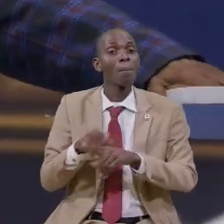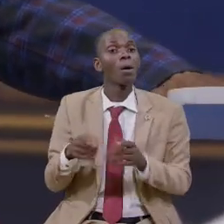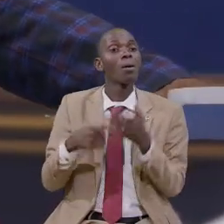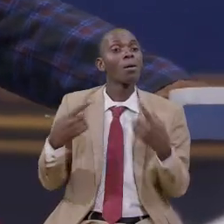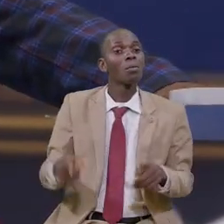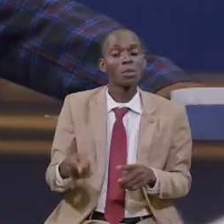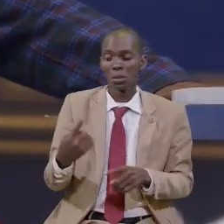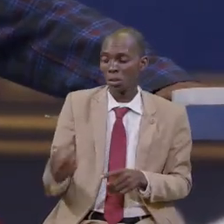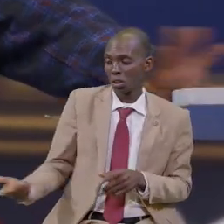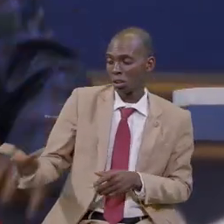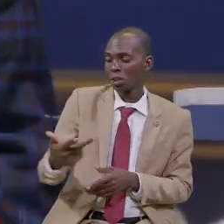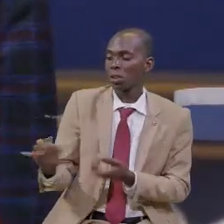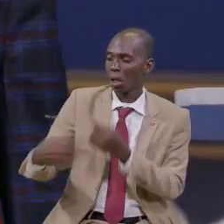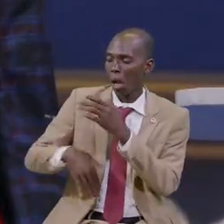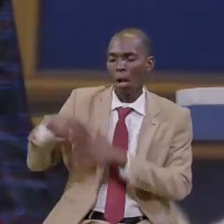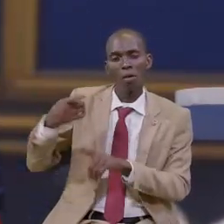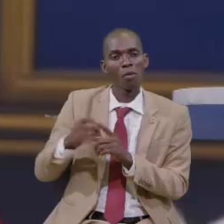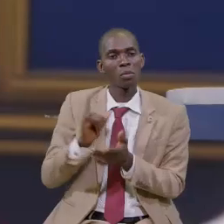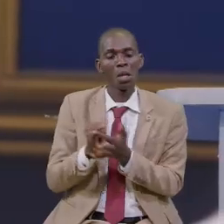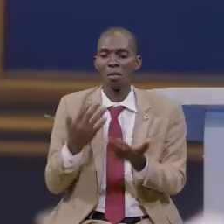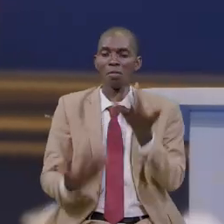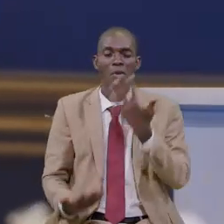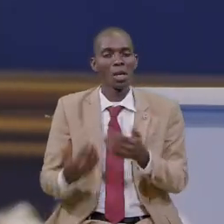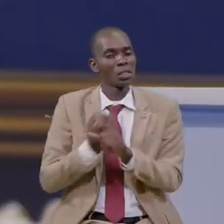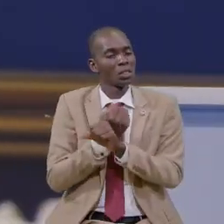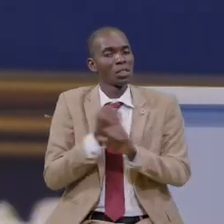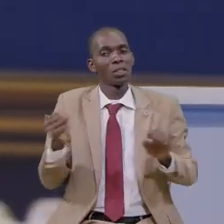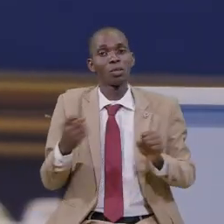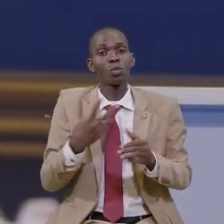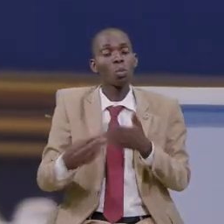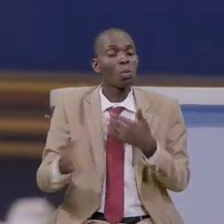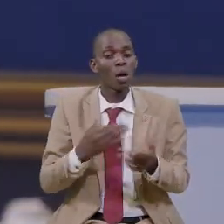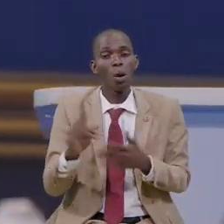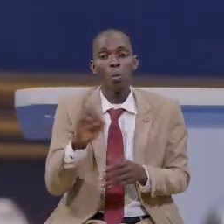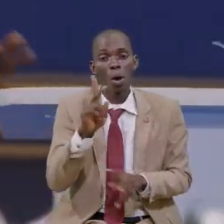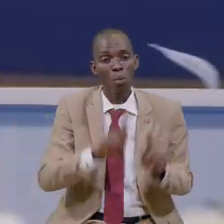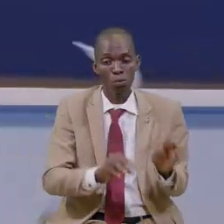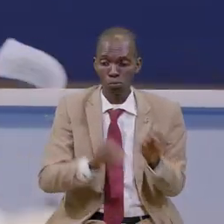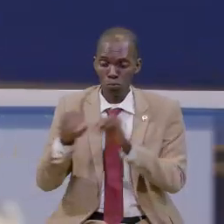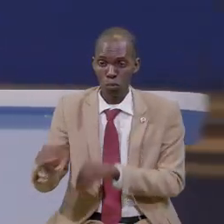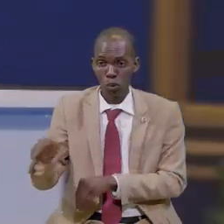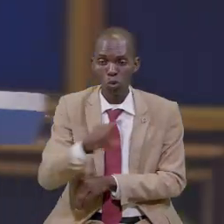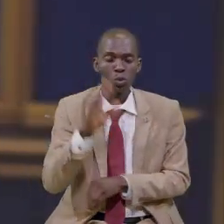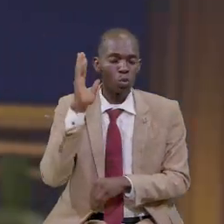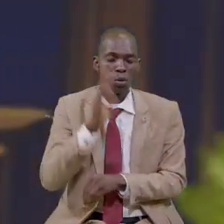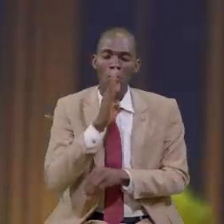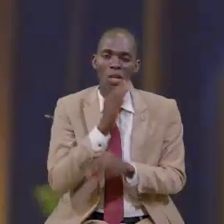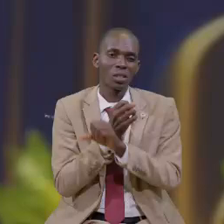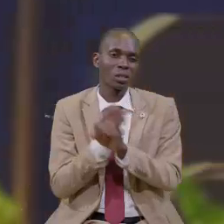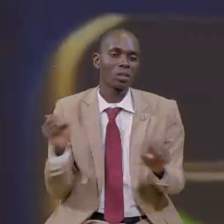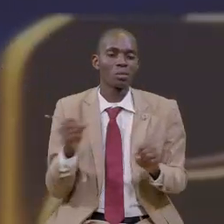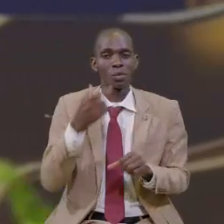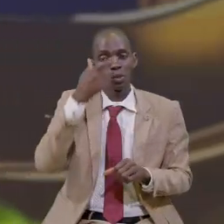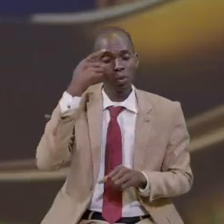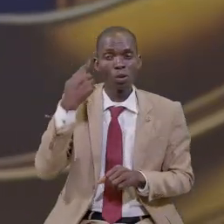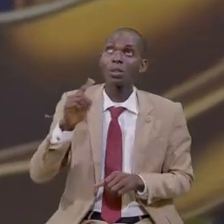furnace. And no matter where they put you, you will come out. Yeah. The one who is higher than the highest will